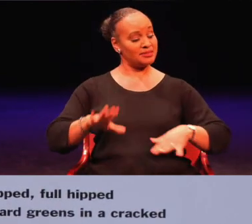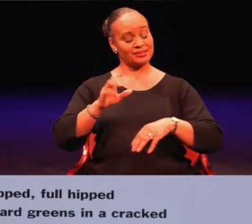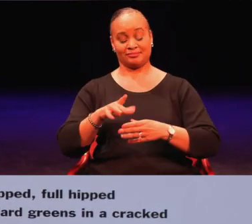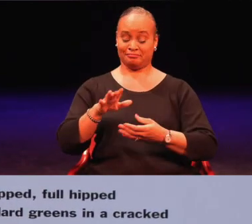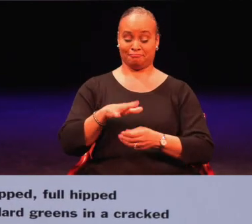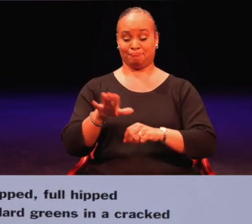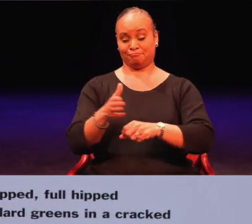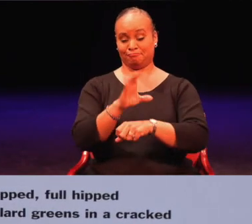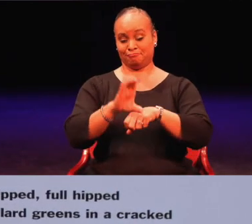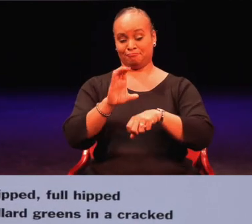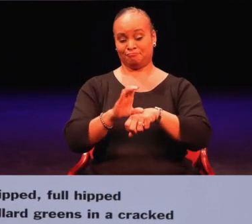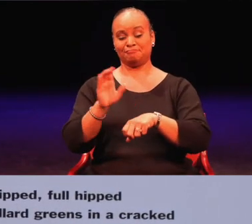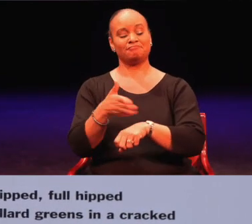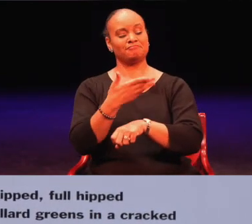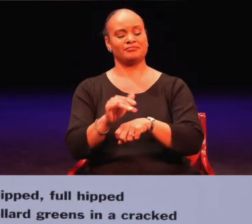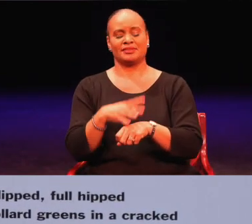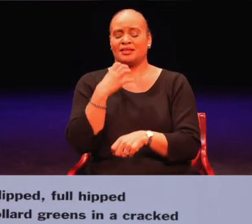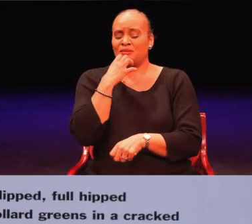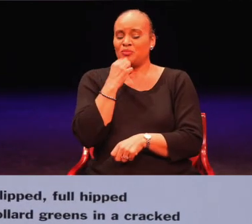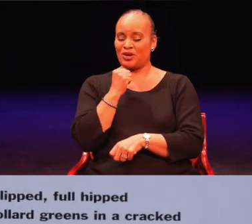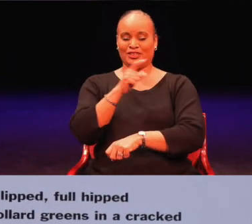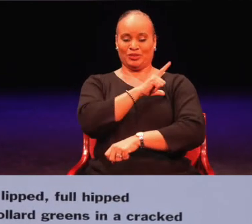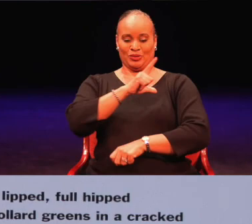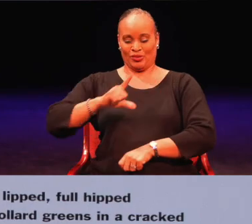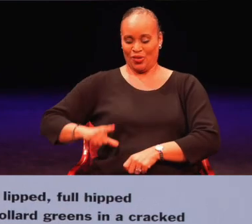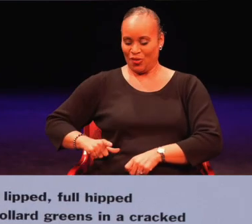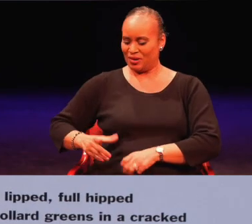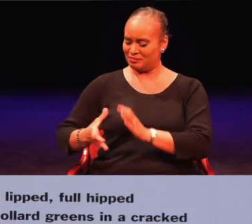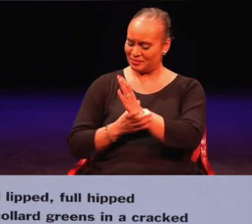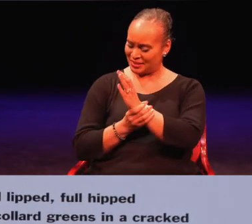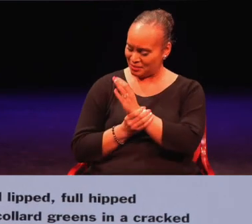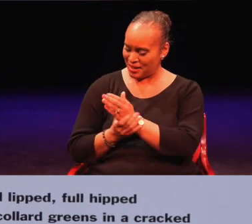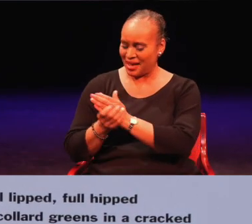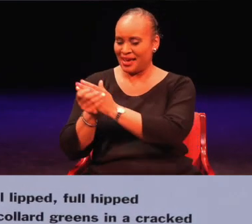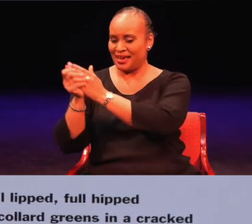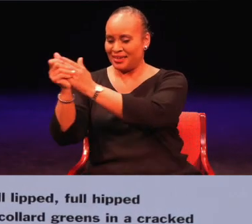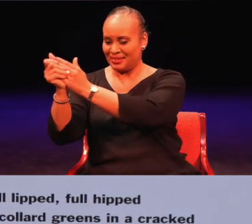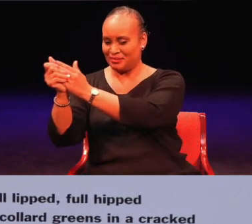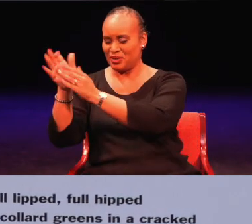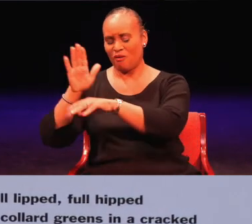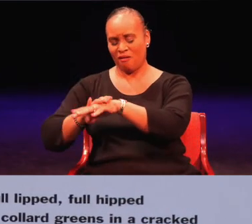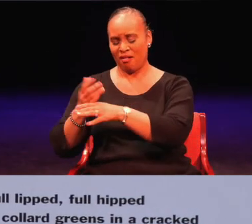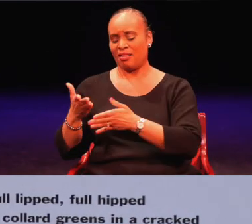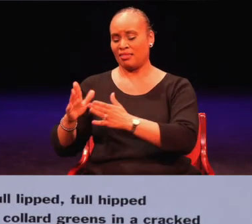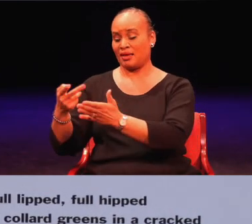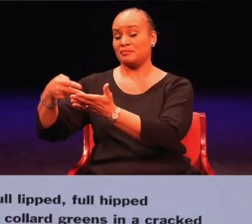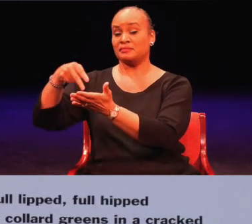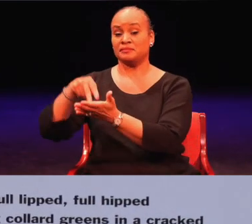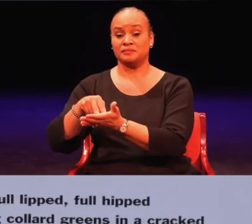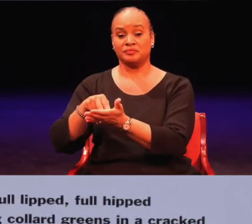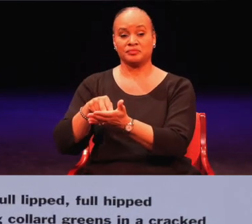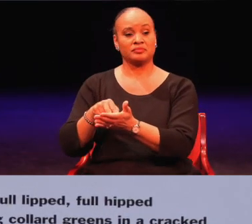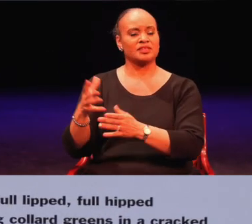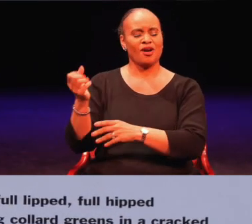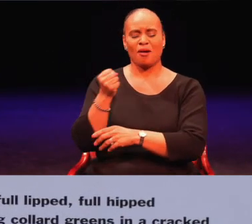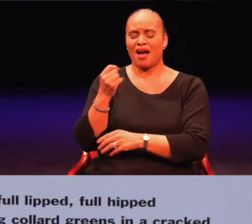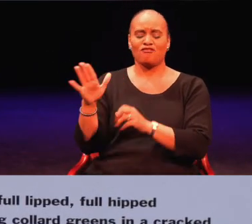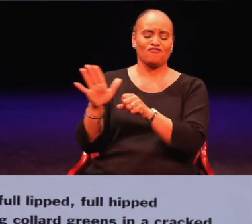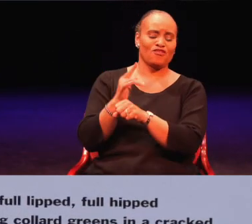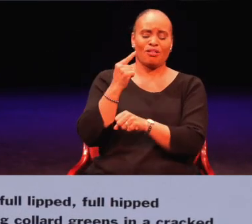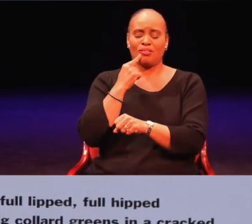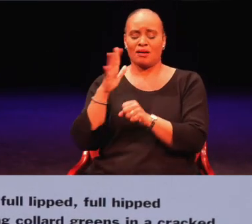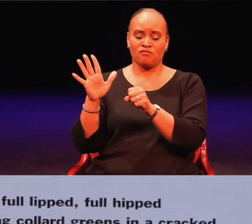Lord, take my hand. Lead me on. Lead me Let on. Me stand. Let me stand. Caught by Caught a full lip, full